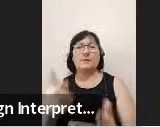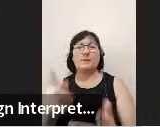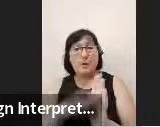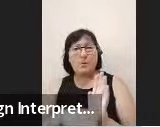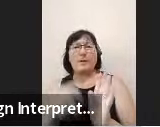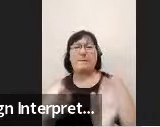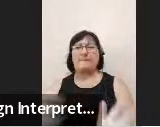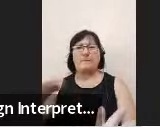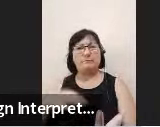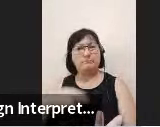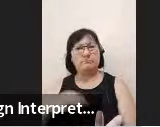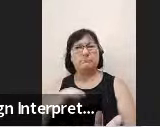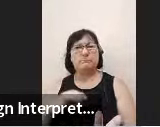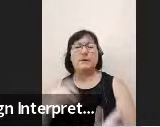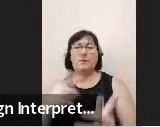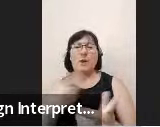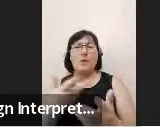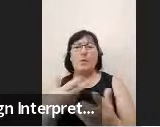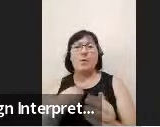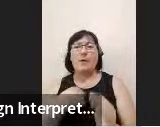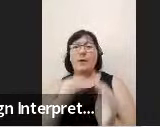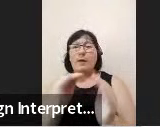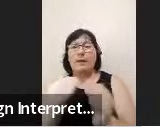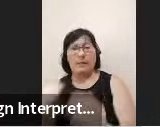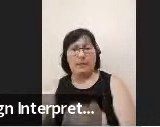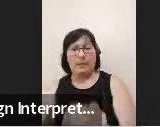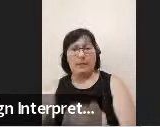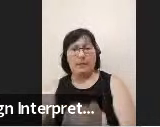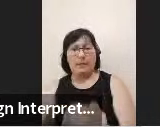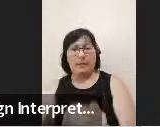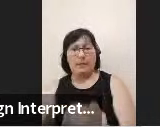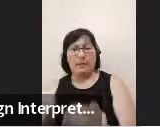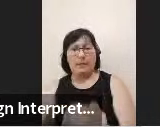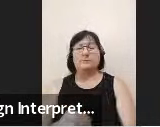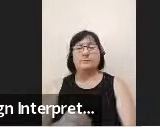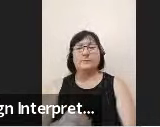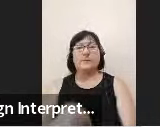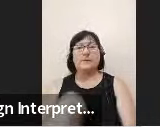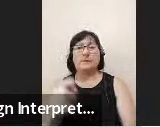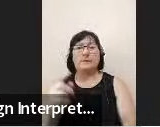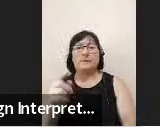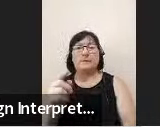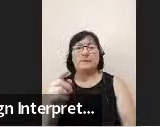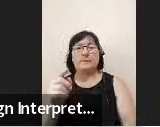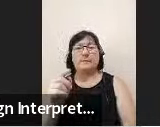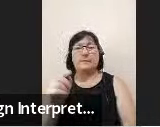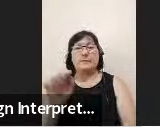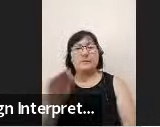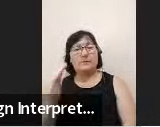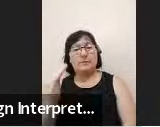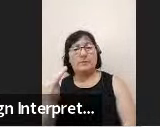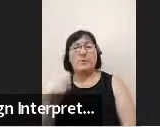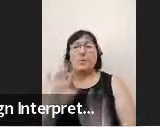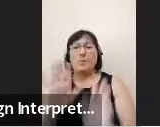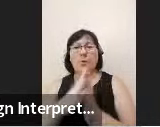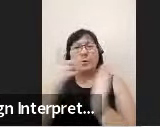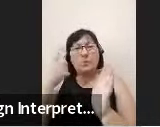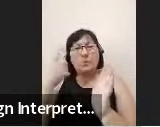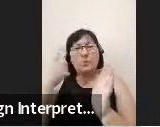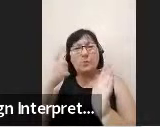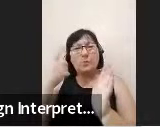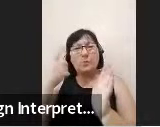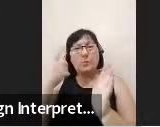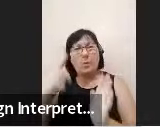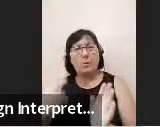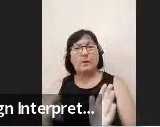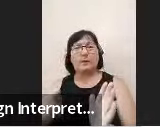SARS, they're not as often as you know us to be. And also even the audits, the frequency of audits that you undergo if